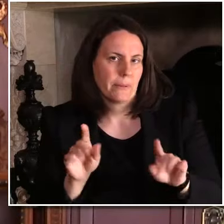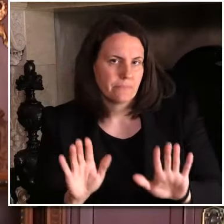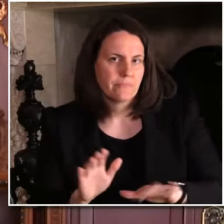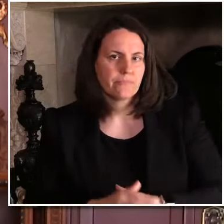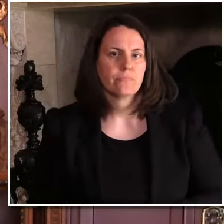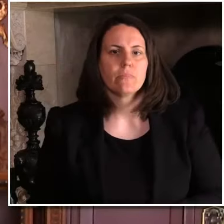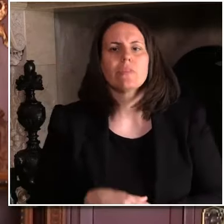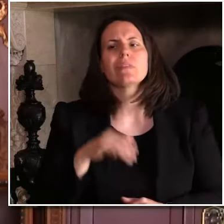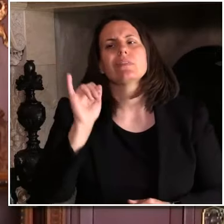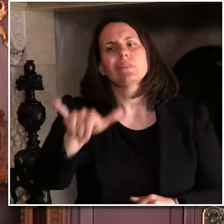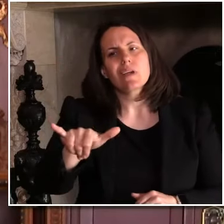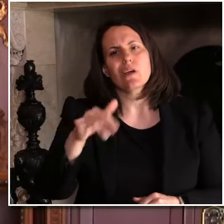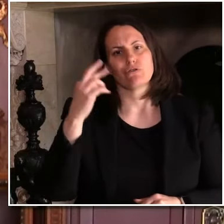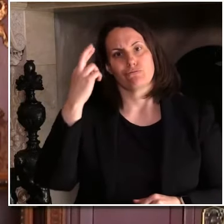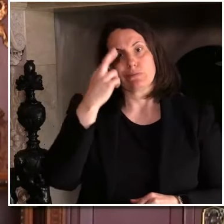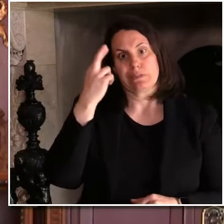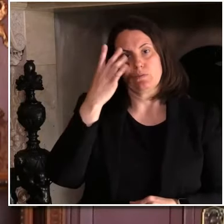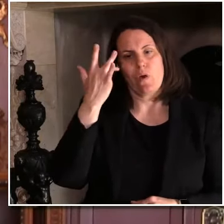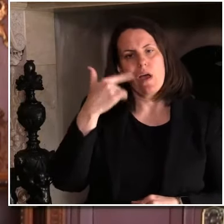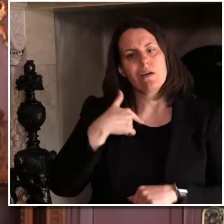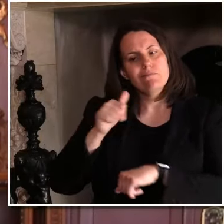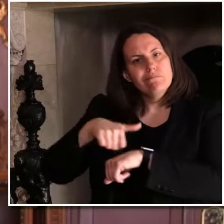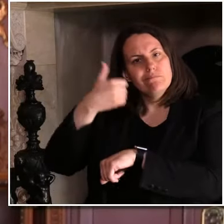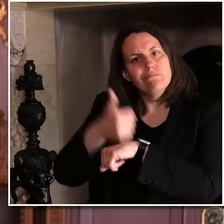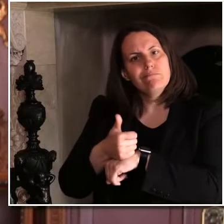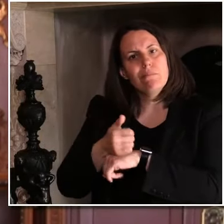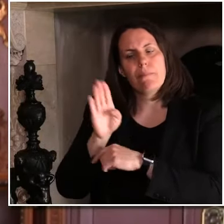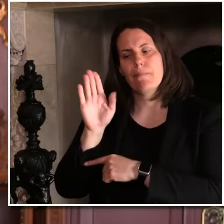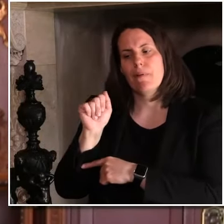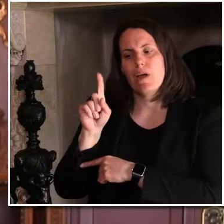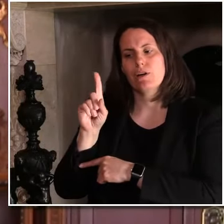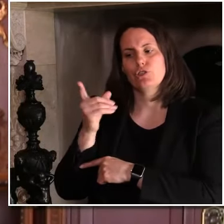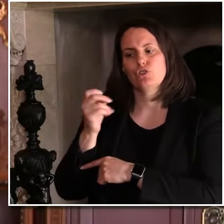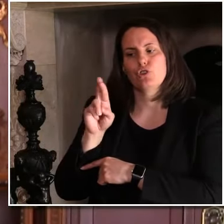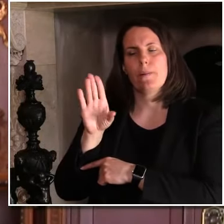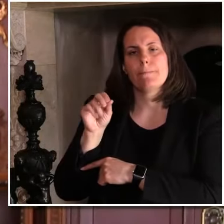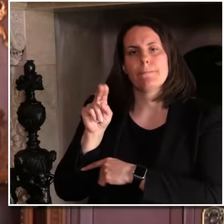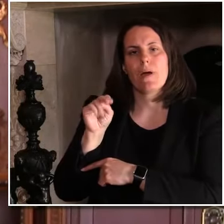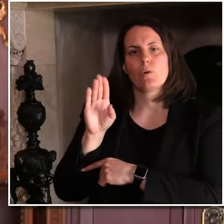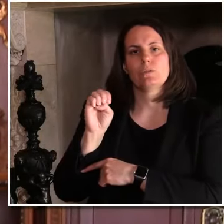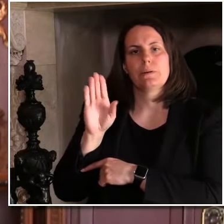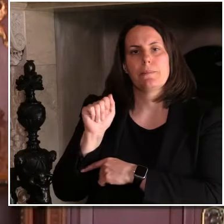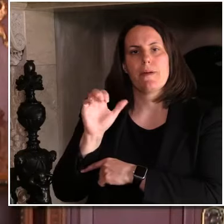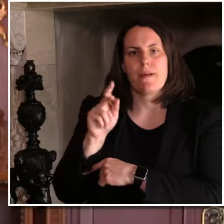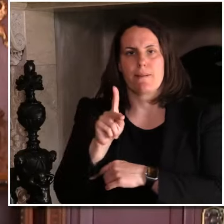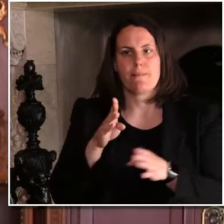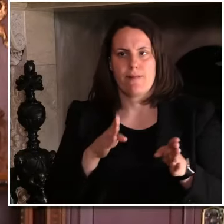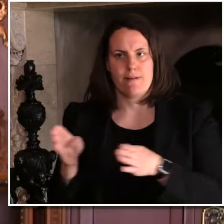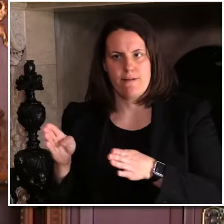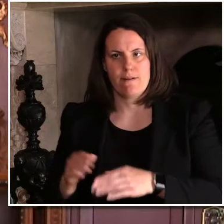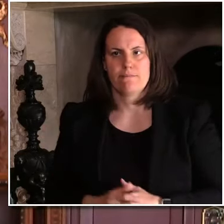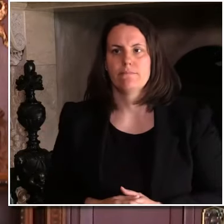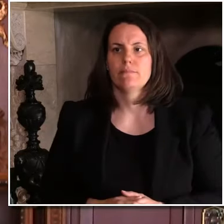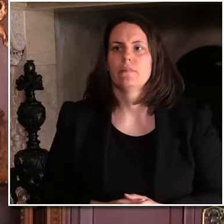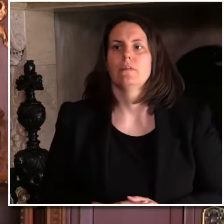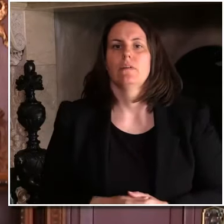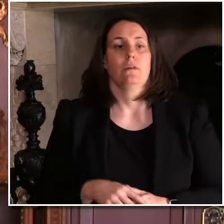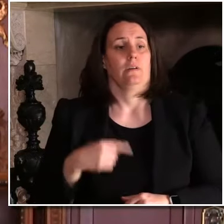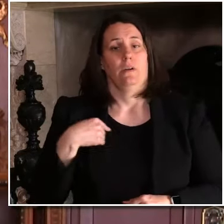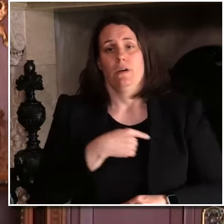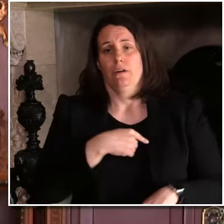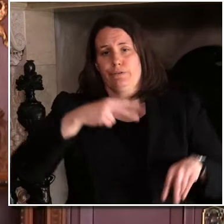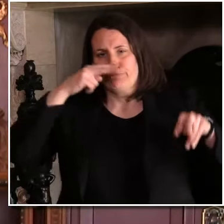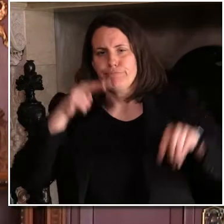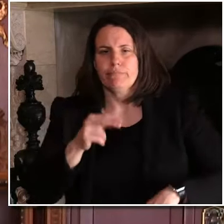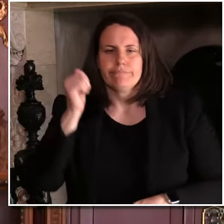that. We want to get this virus. We're 24/7 on this. we want to get this virus to a point